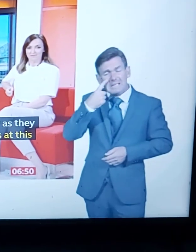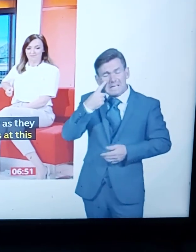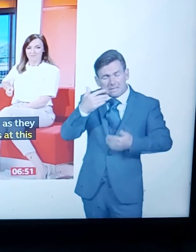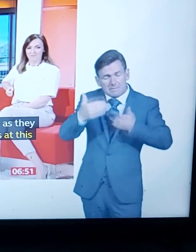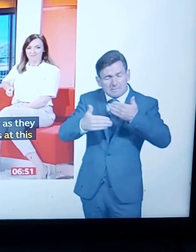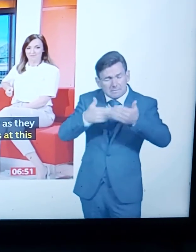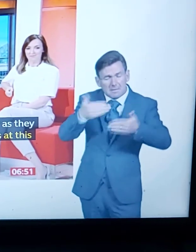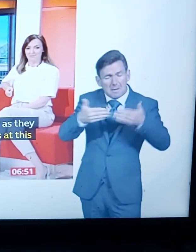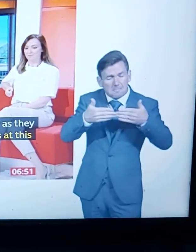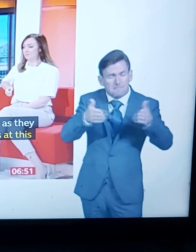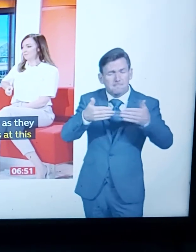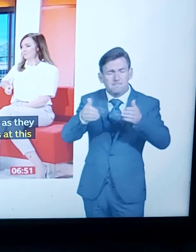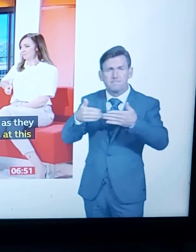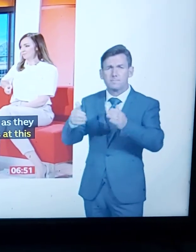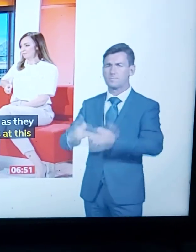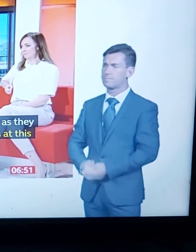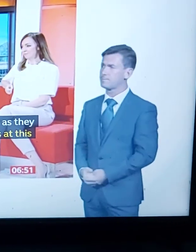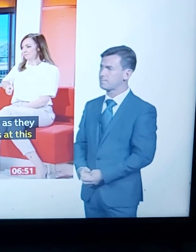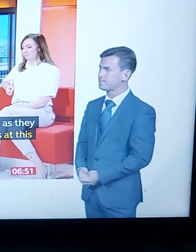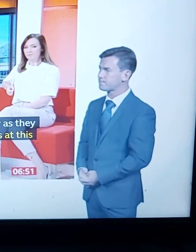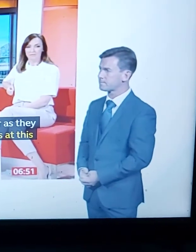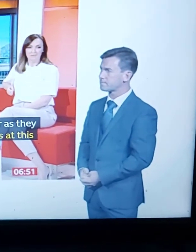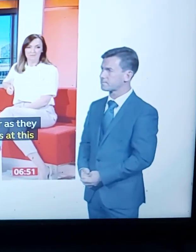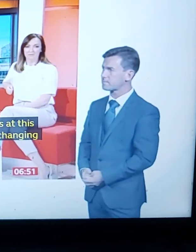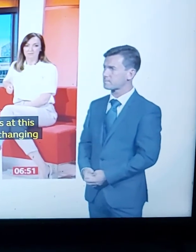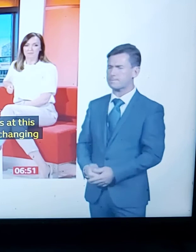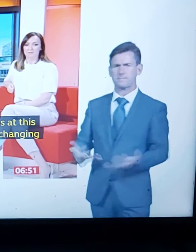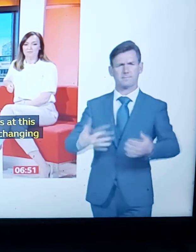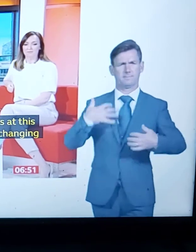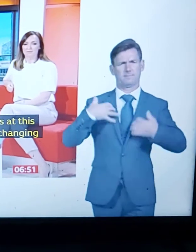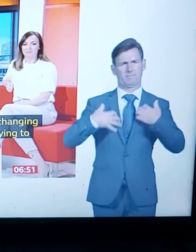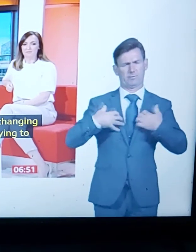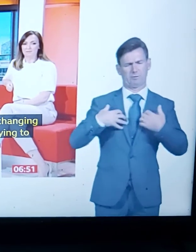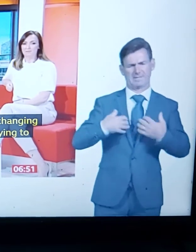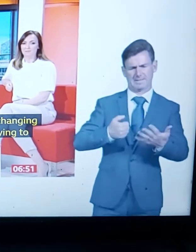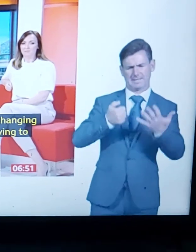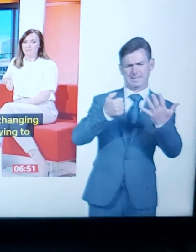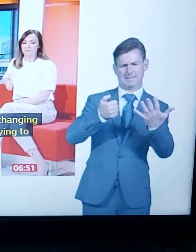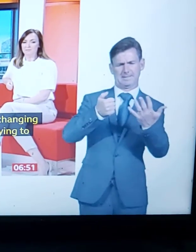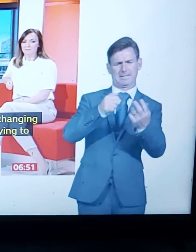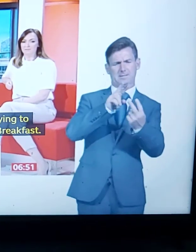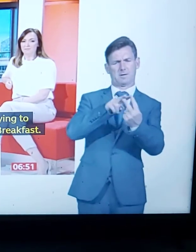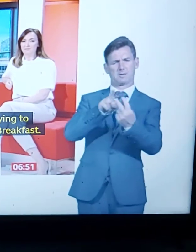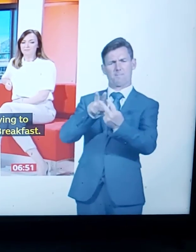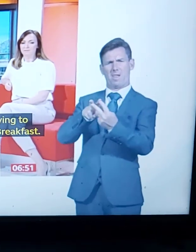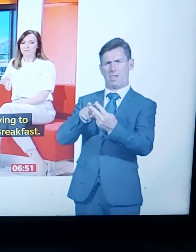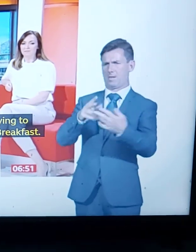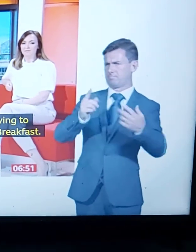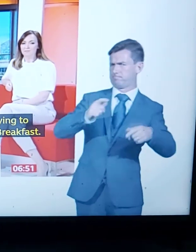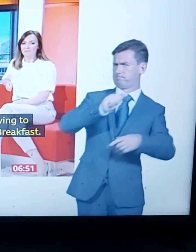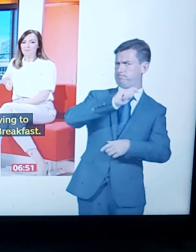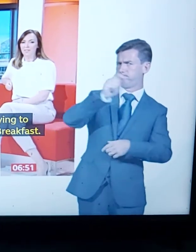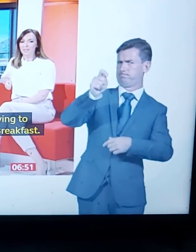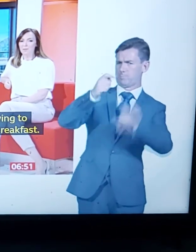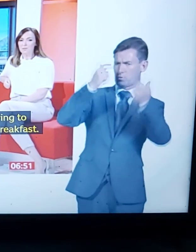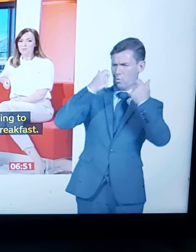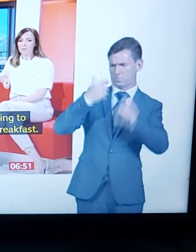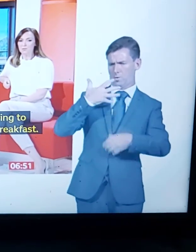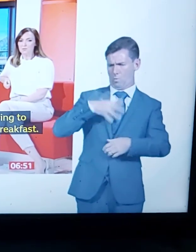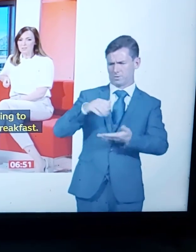one for you this morning. Six couples will start a high court challenge today to demand legal recognition for humanist weddings in England and Wales.